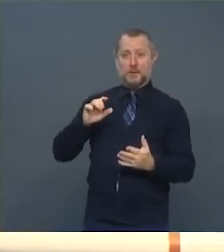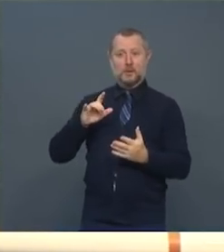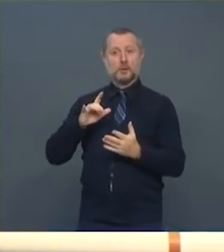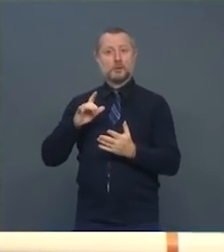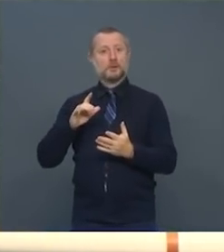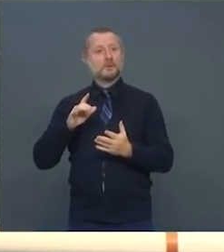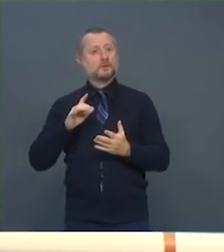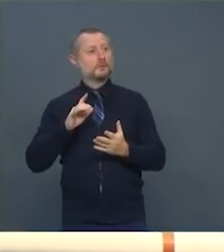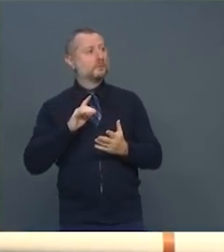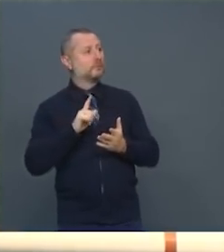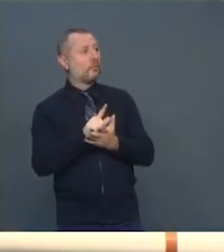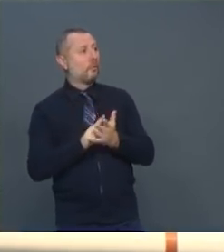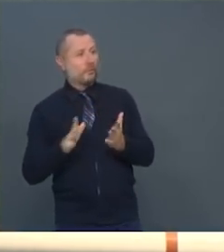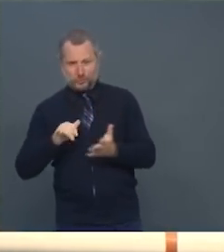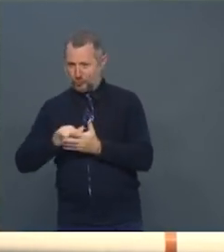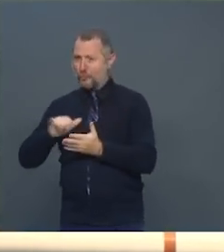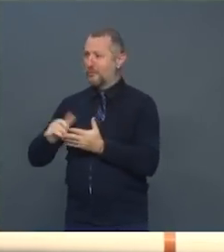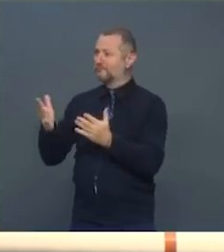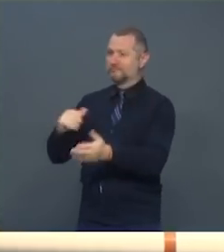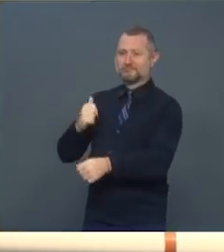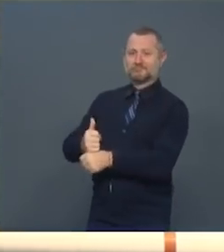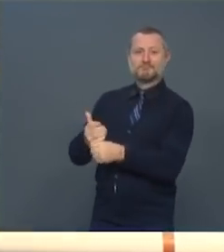implementing here in New York.